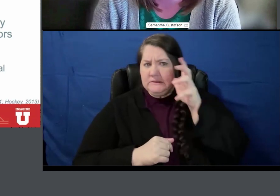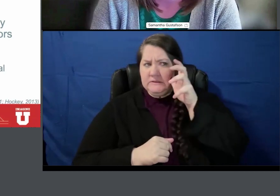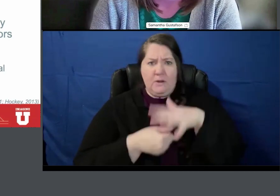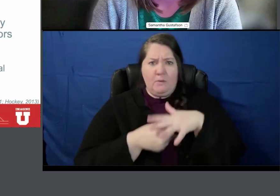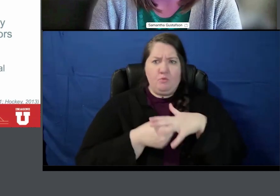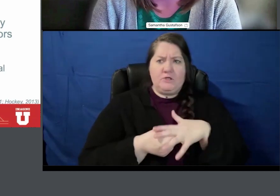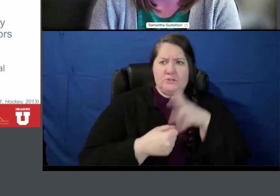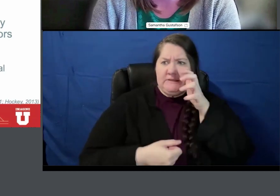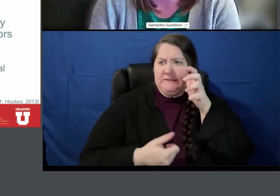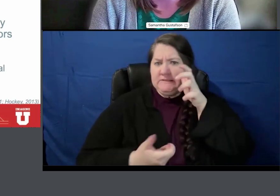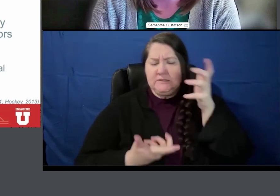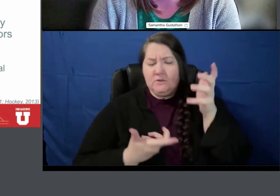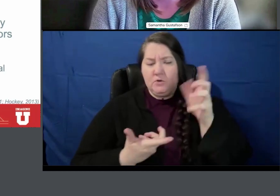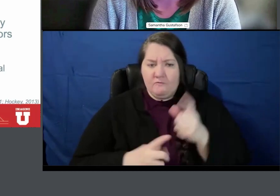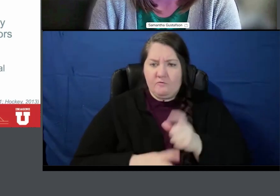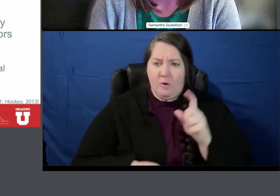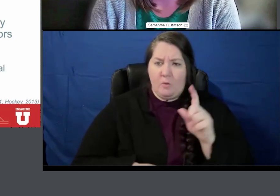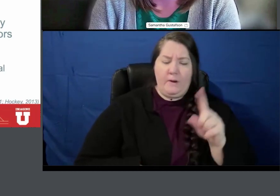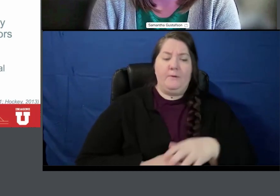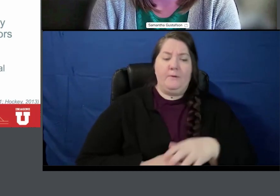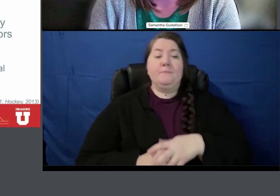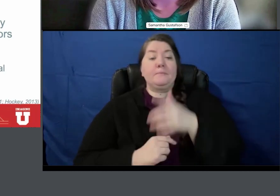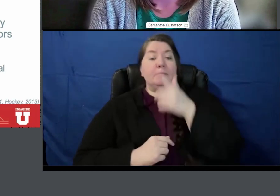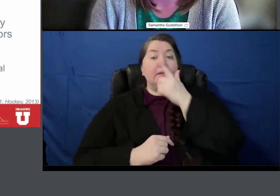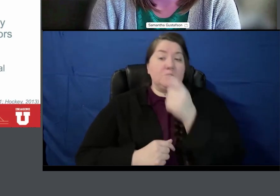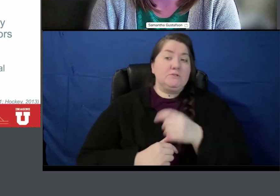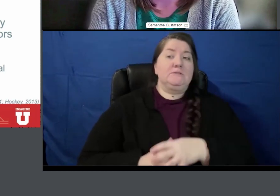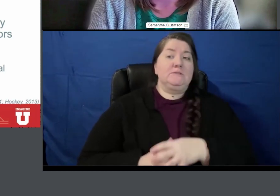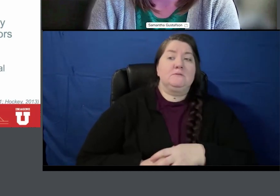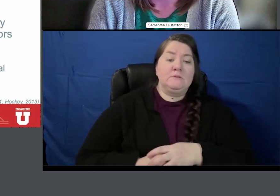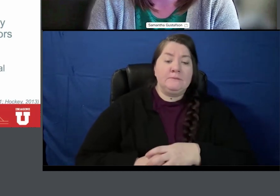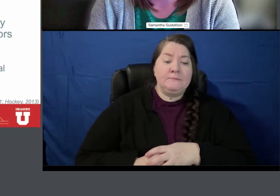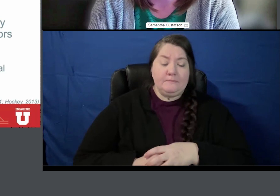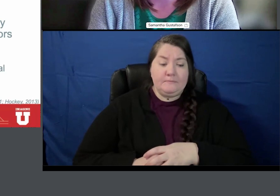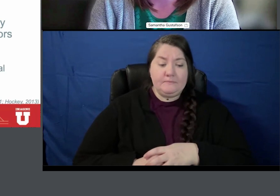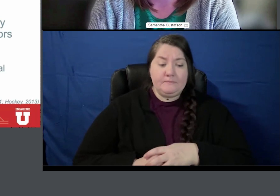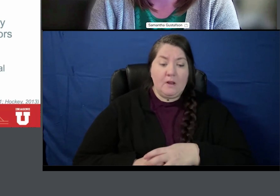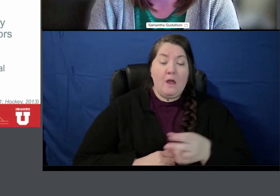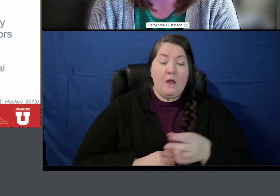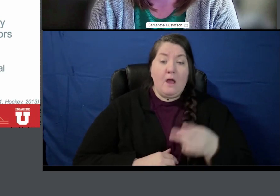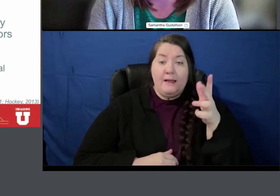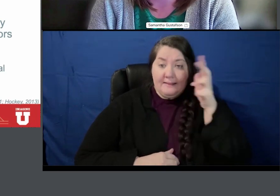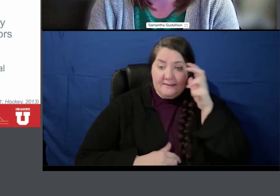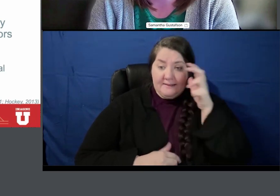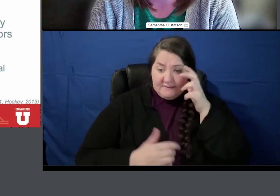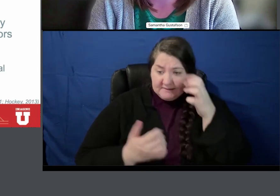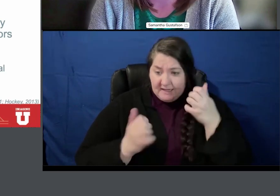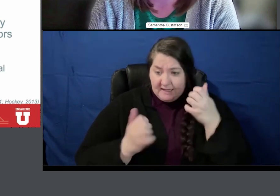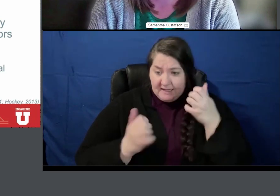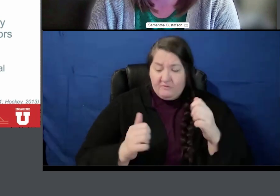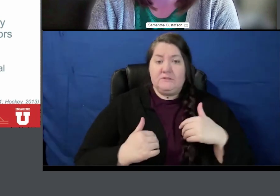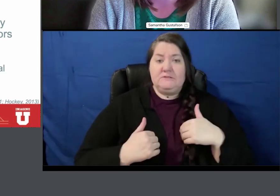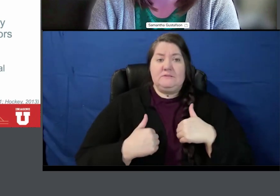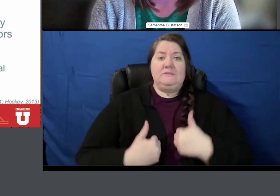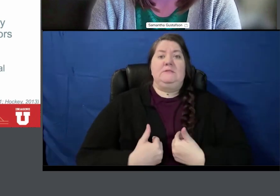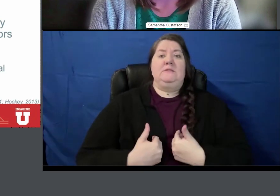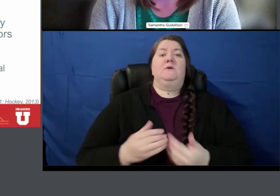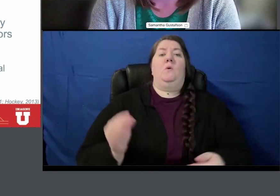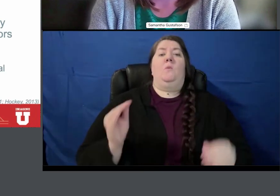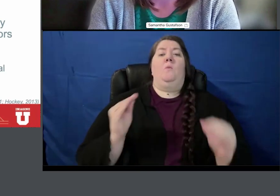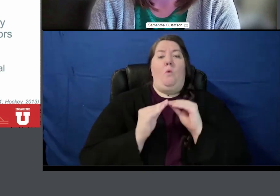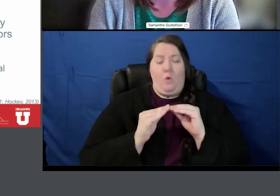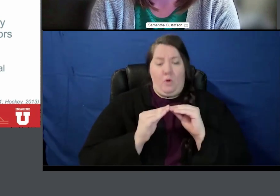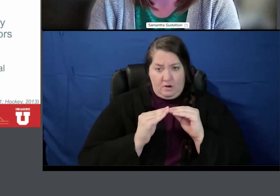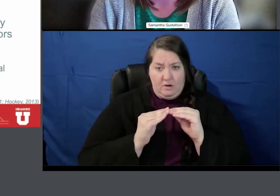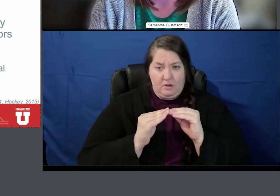from. Interestingly, they found that high listening effort leads to fatigue more so